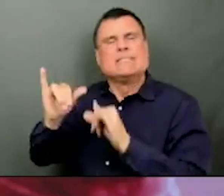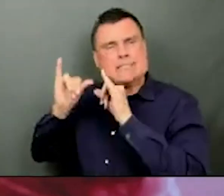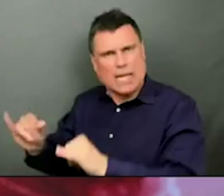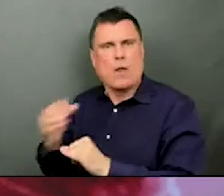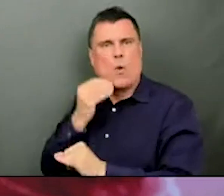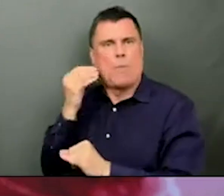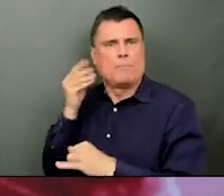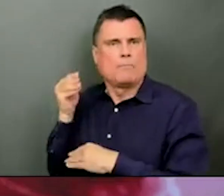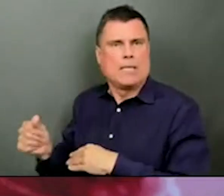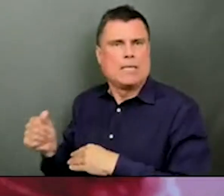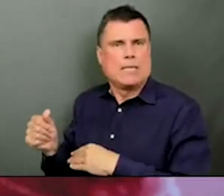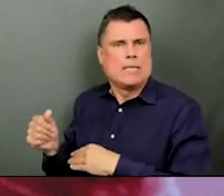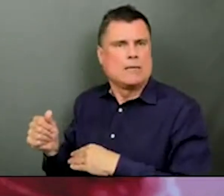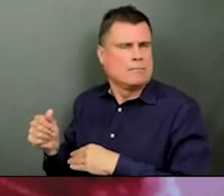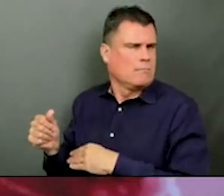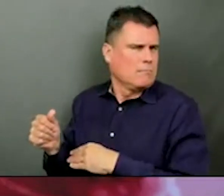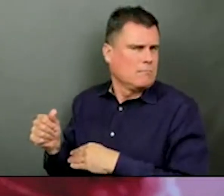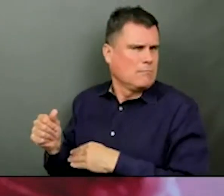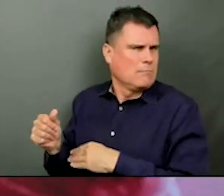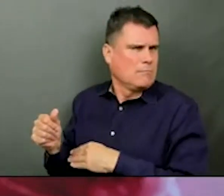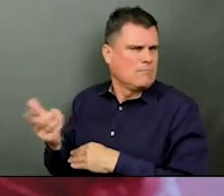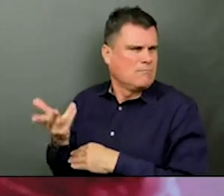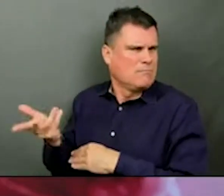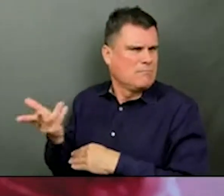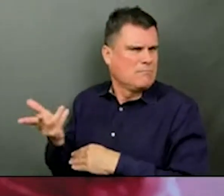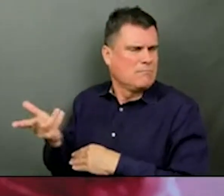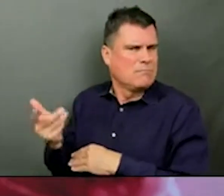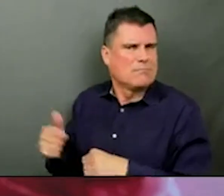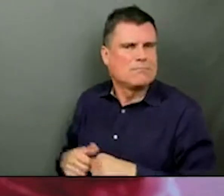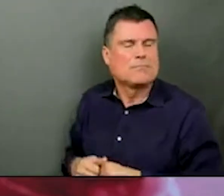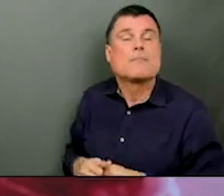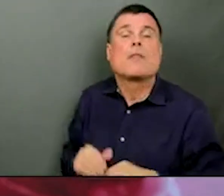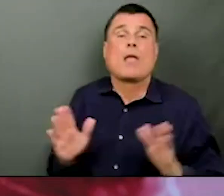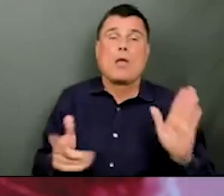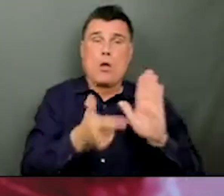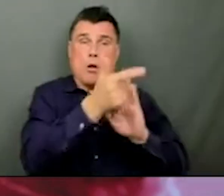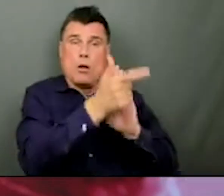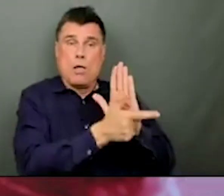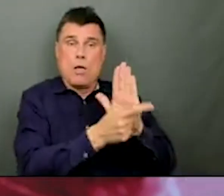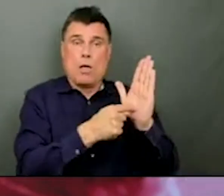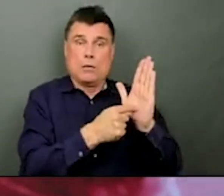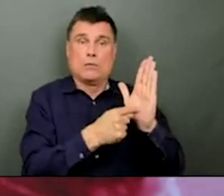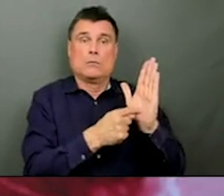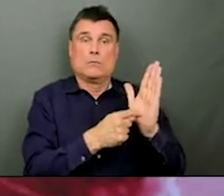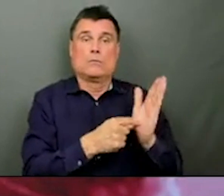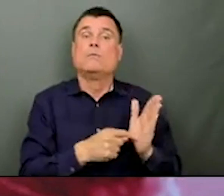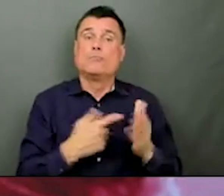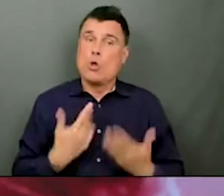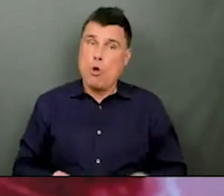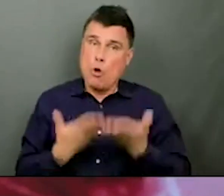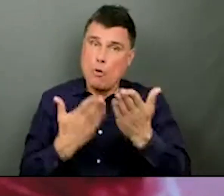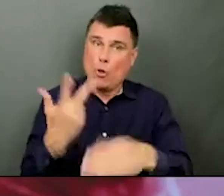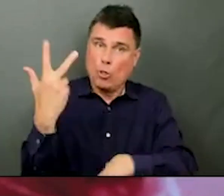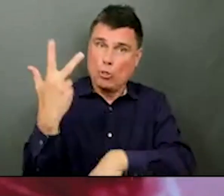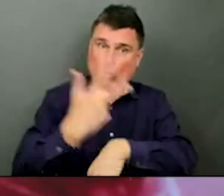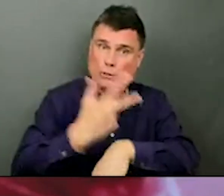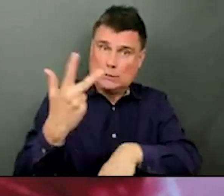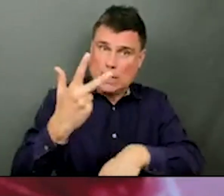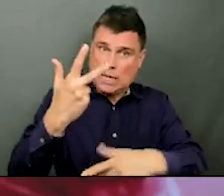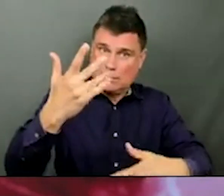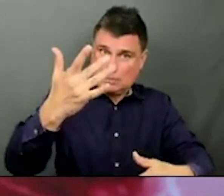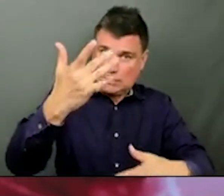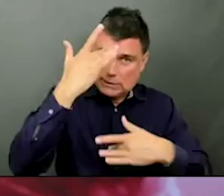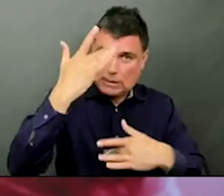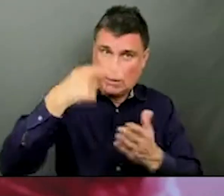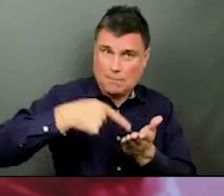to others? The legislation provides for 3 days of paid leave, sick leave, and that allows workers to make